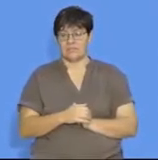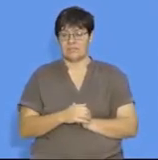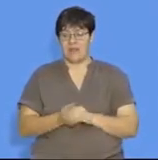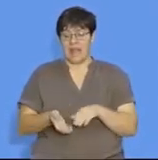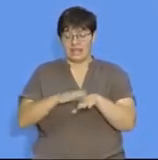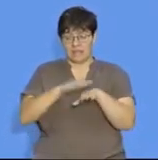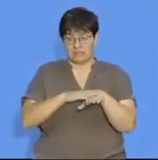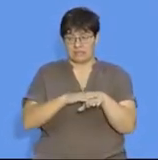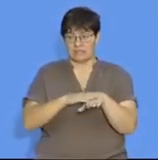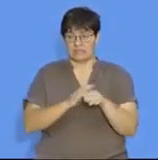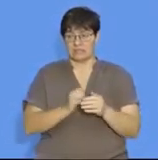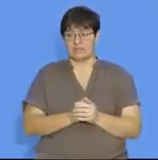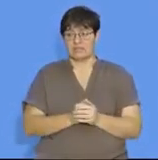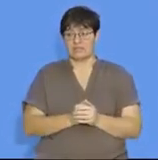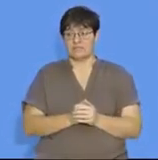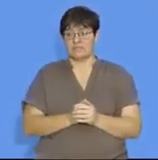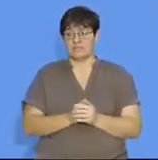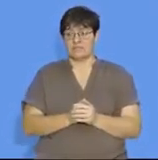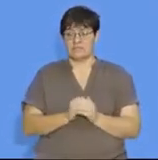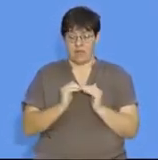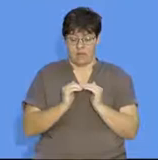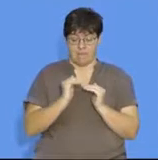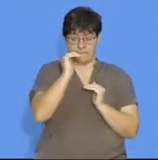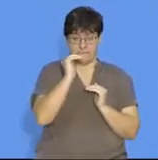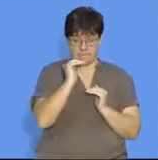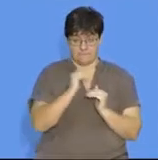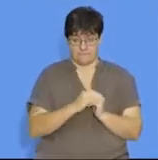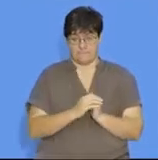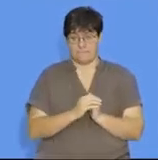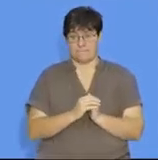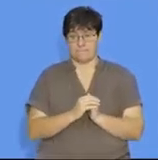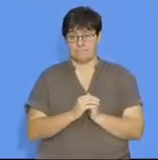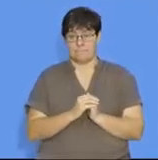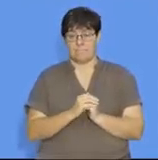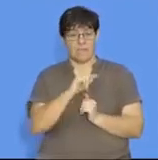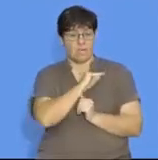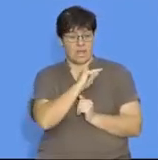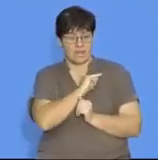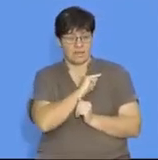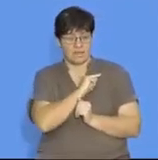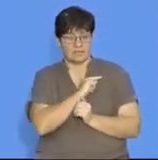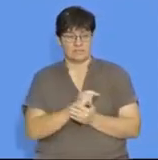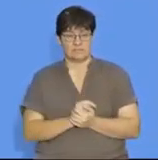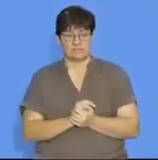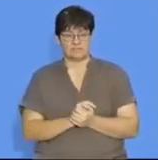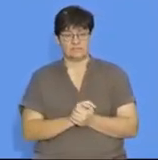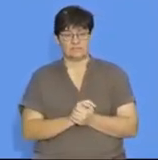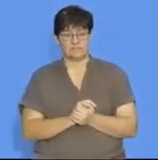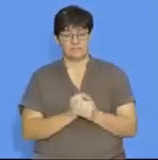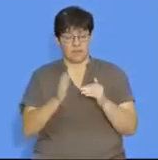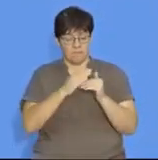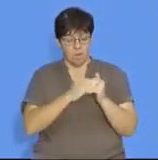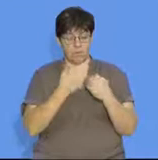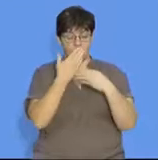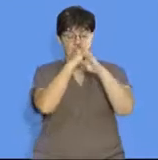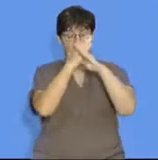increased, okay? Current increases, all right? Because we are saying that adding